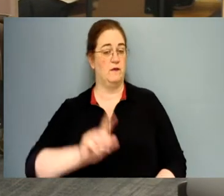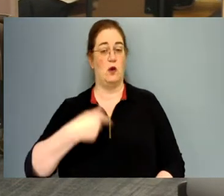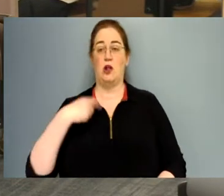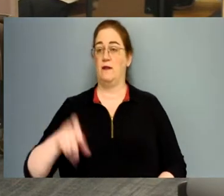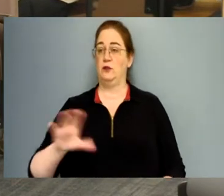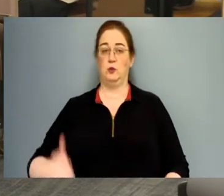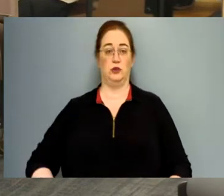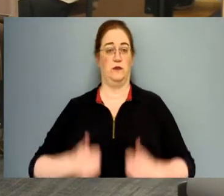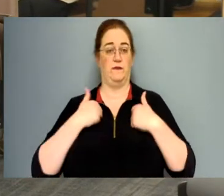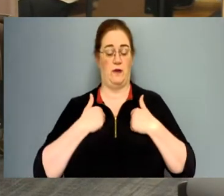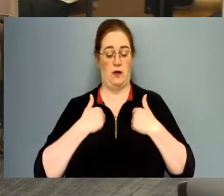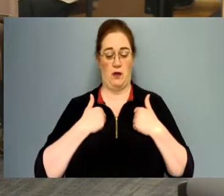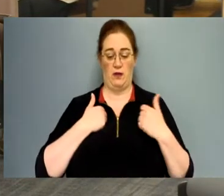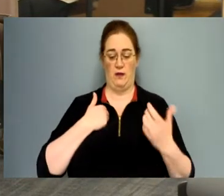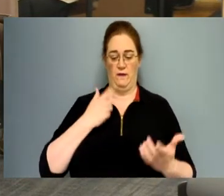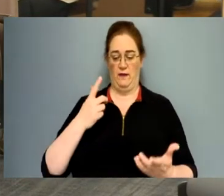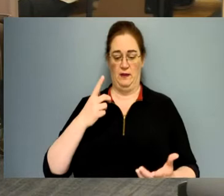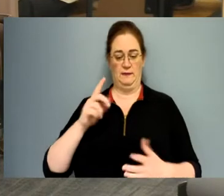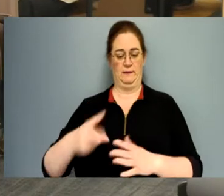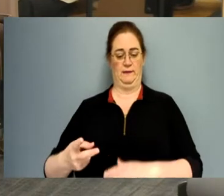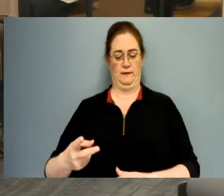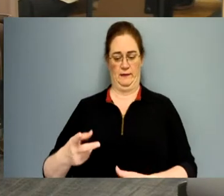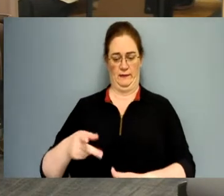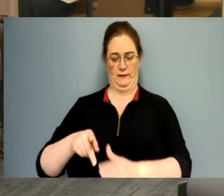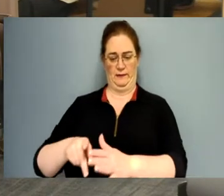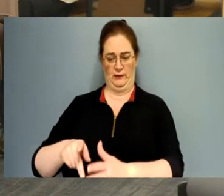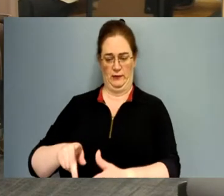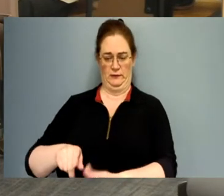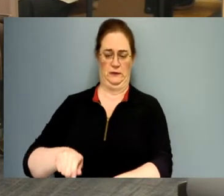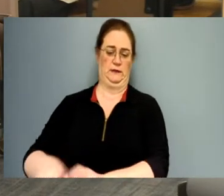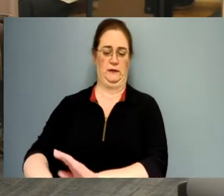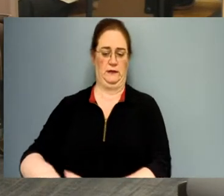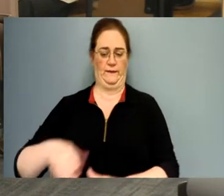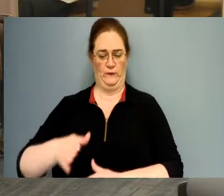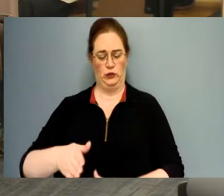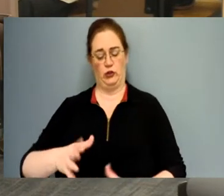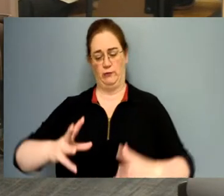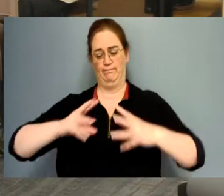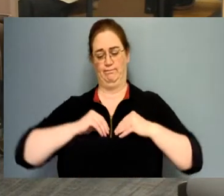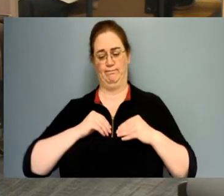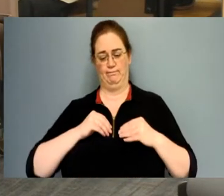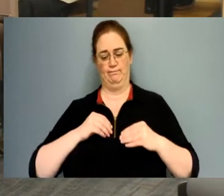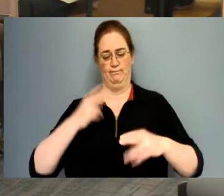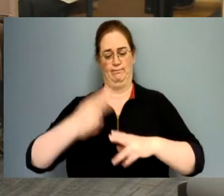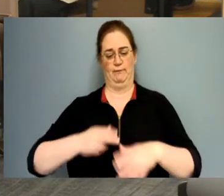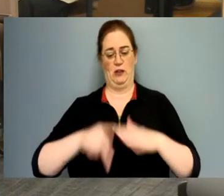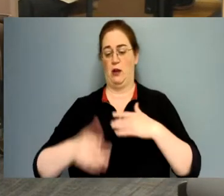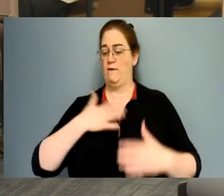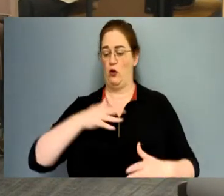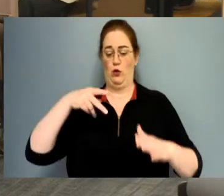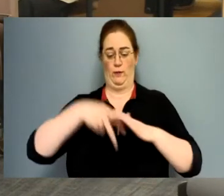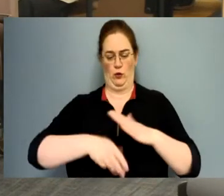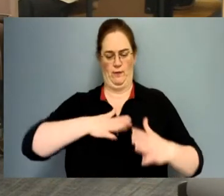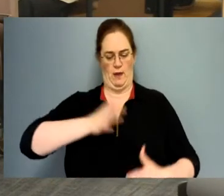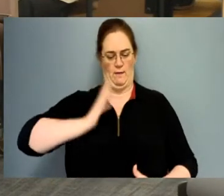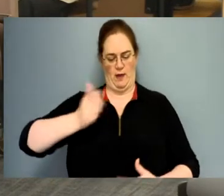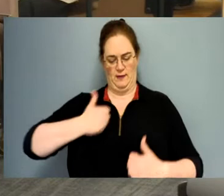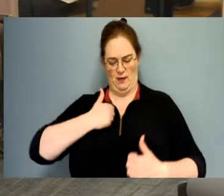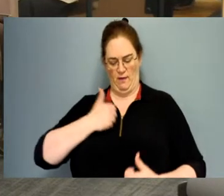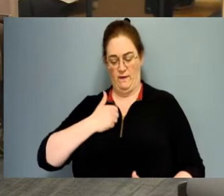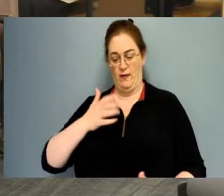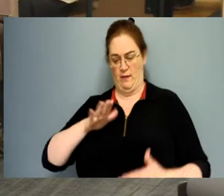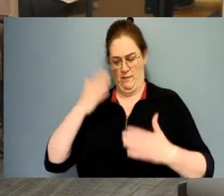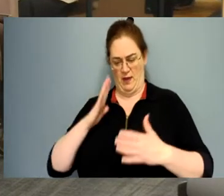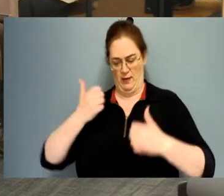to survive is second-handedly strangle a fish, then I'd gladly take on the title of killer. I've already murdered my past self. She's at the bottom of a